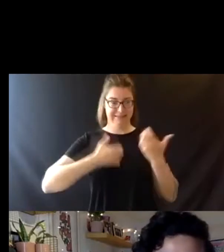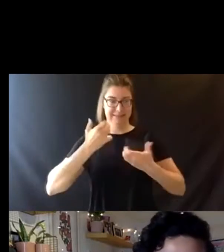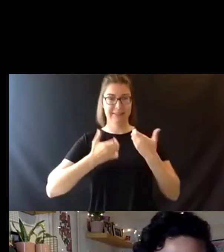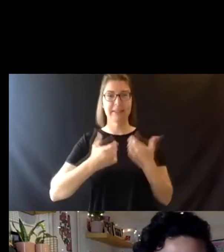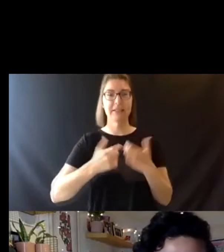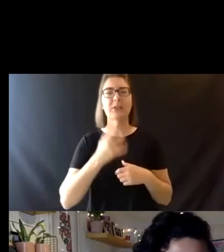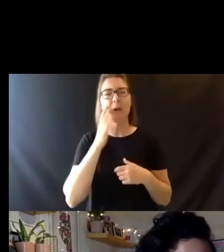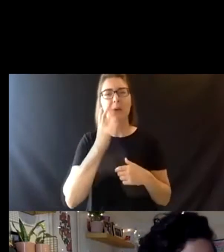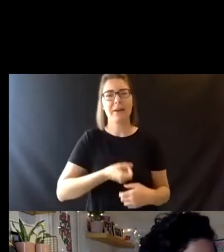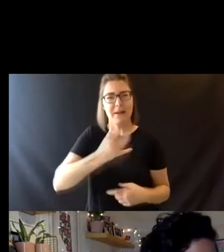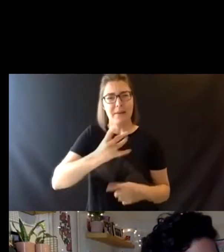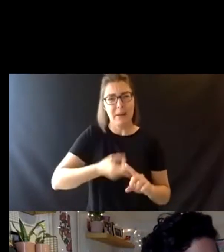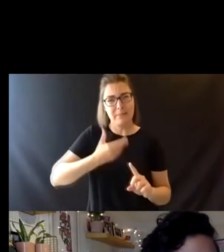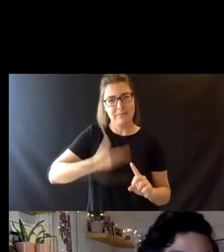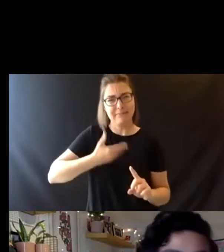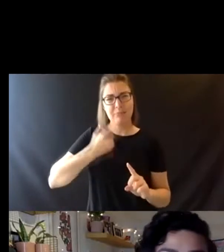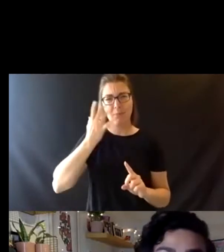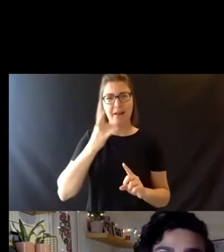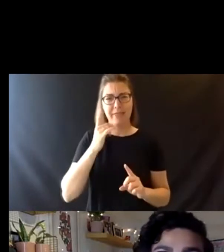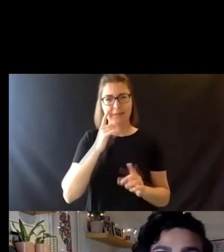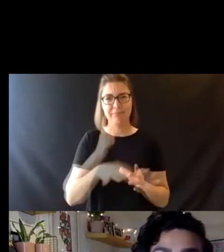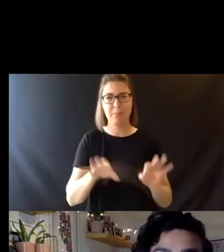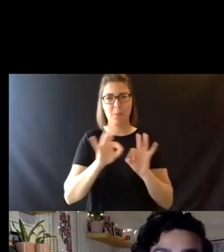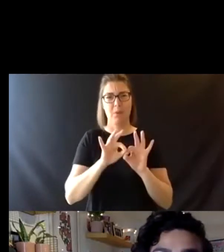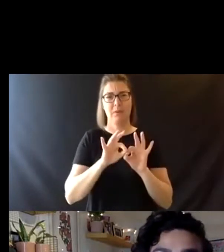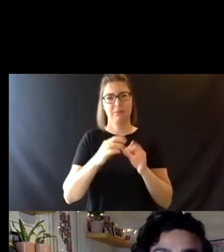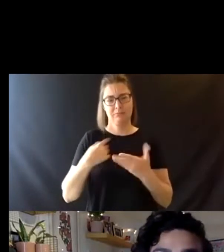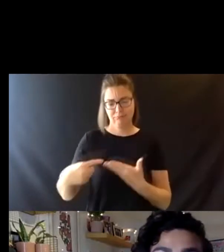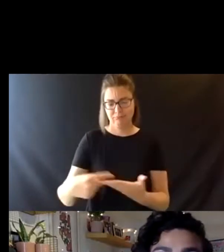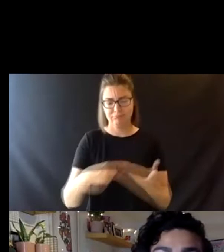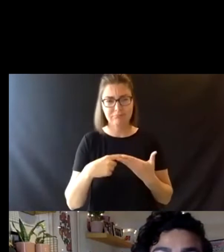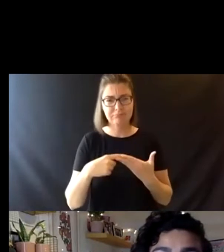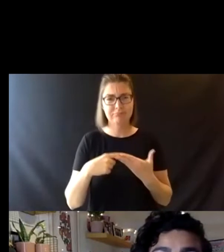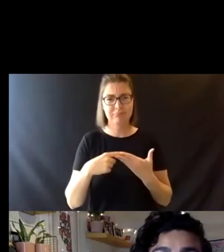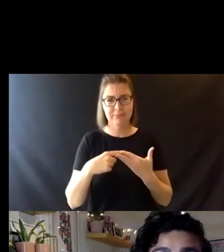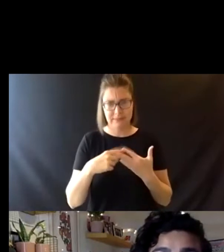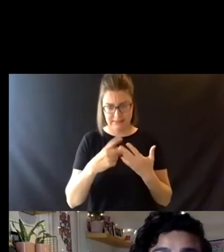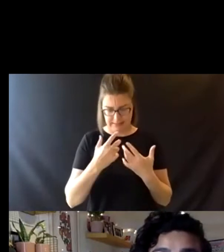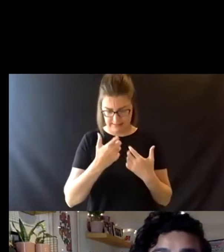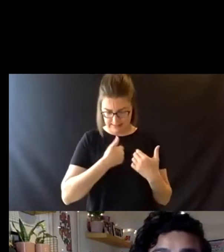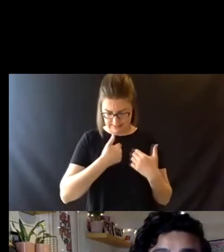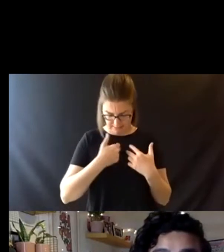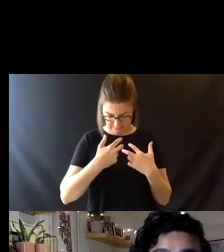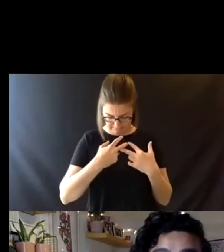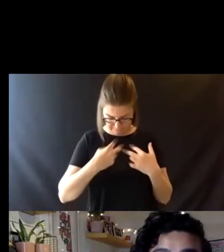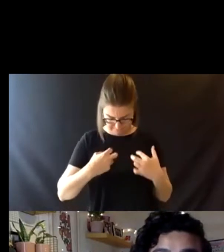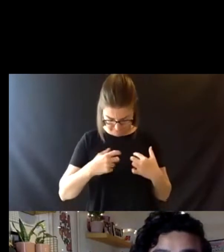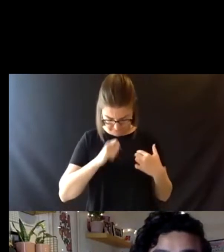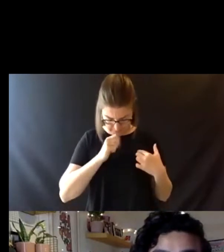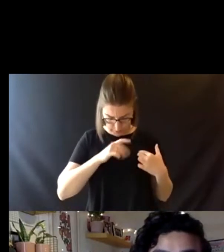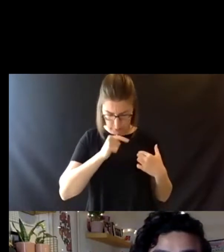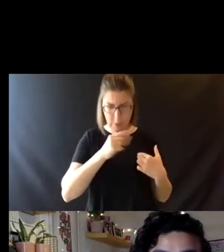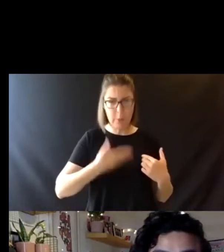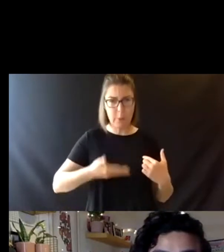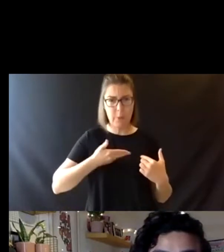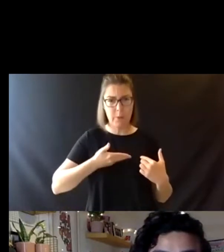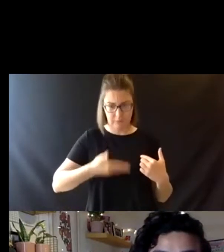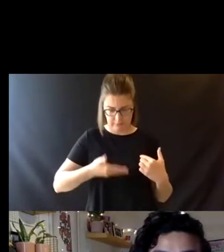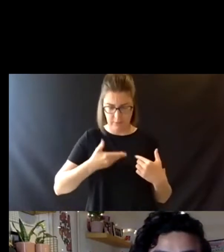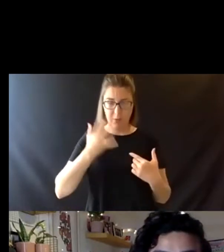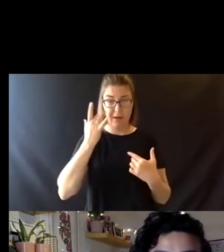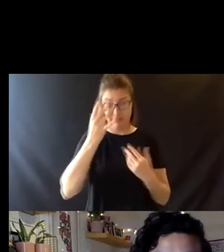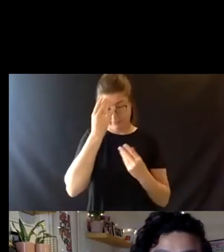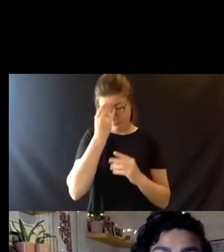because I think it is also important as we have these conversations to do a little bit of self-locating, because that informs our knowledge, that informs